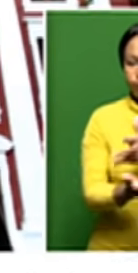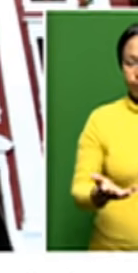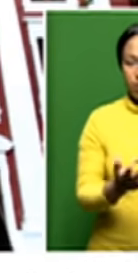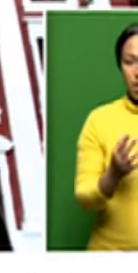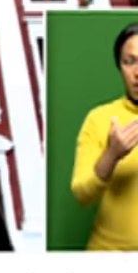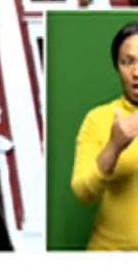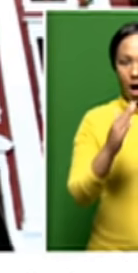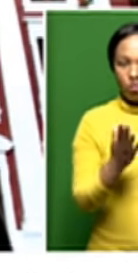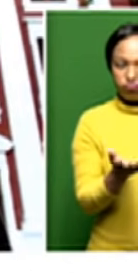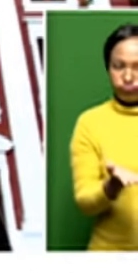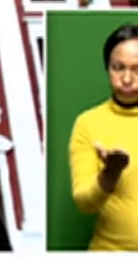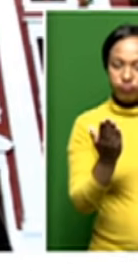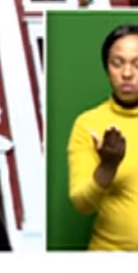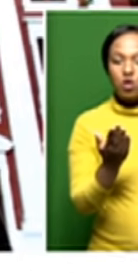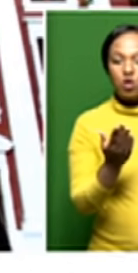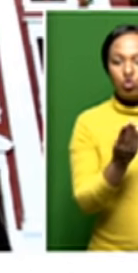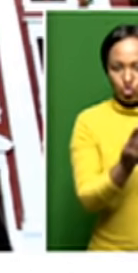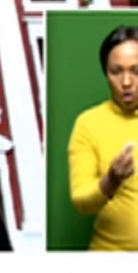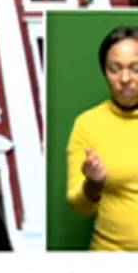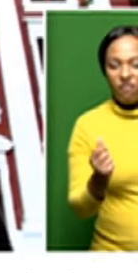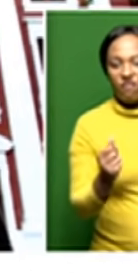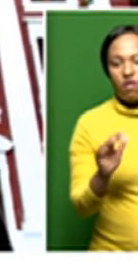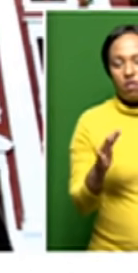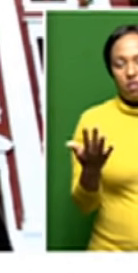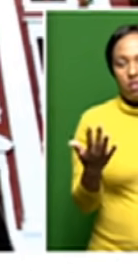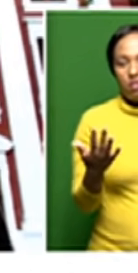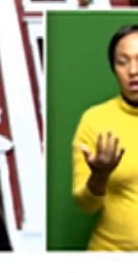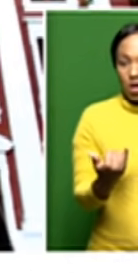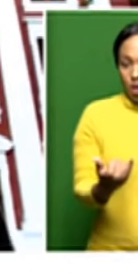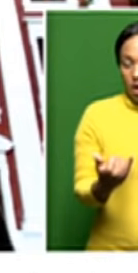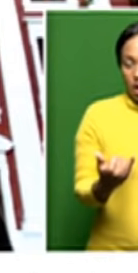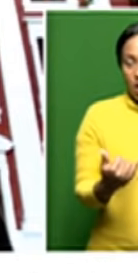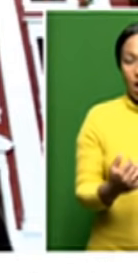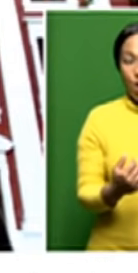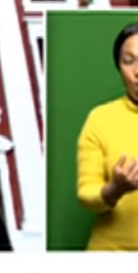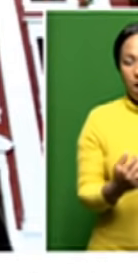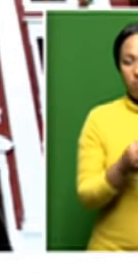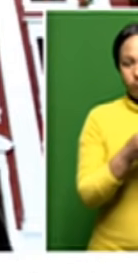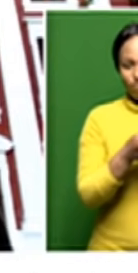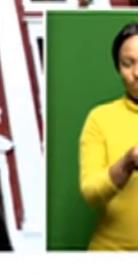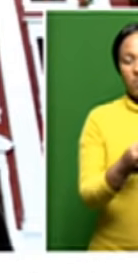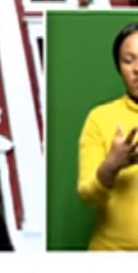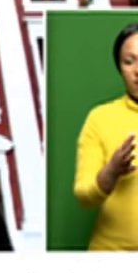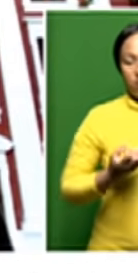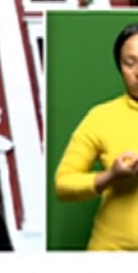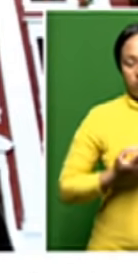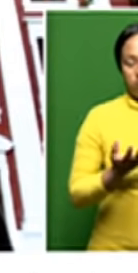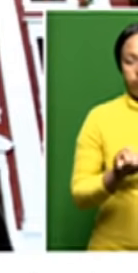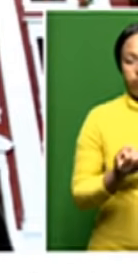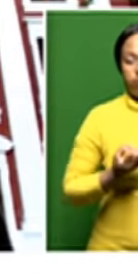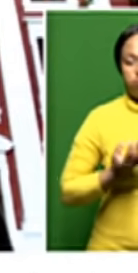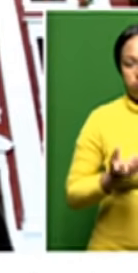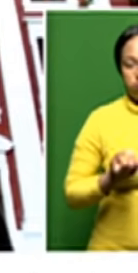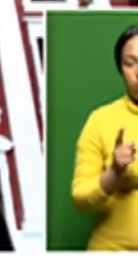the House to take resolutions on the matter. Suffice to say that one of the commitments that was given was that Parliament